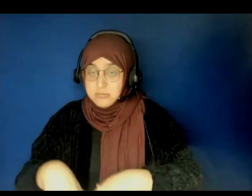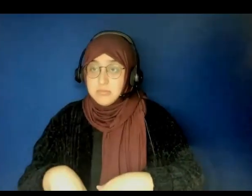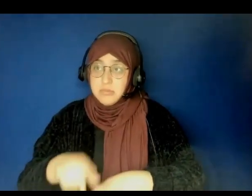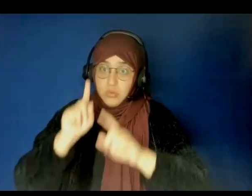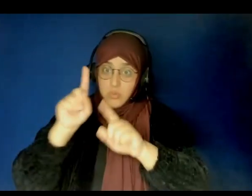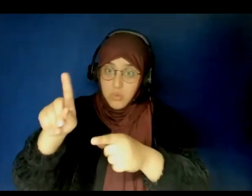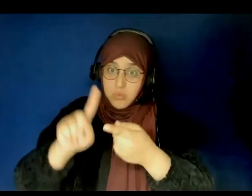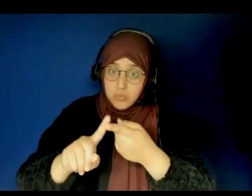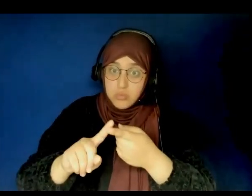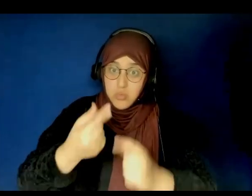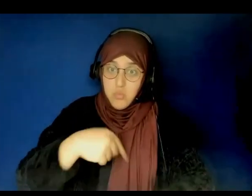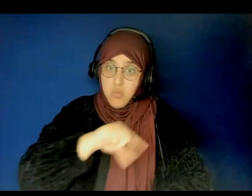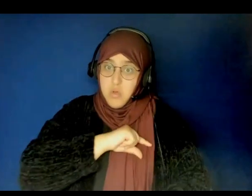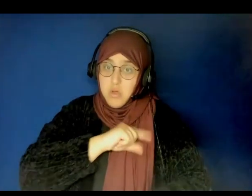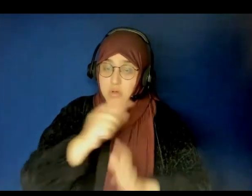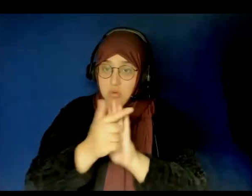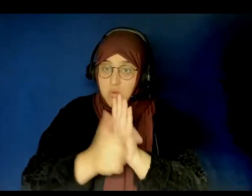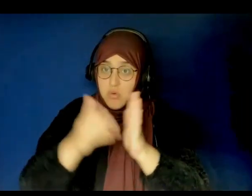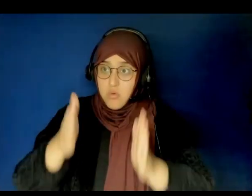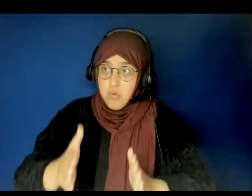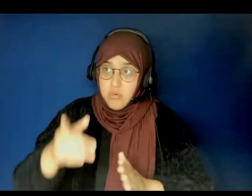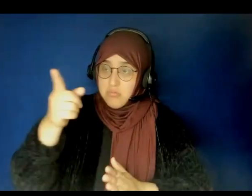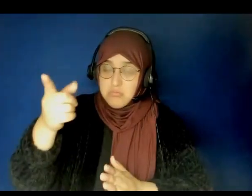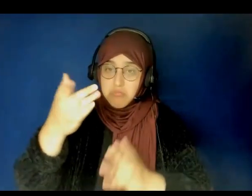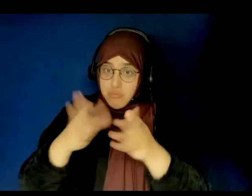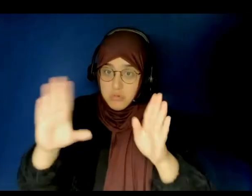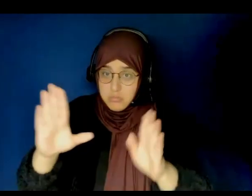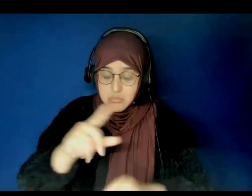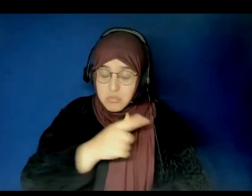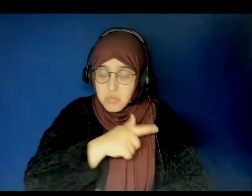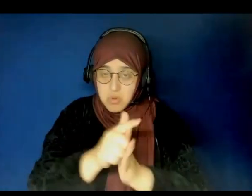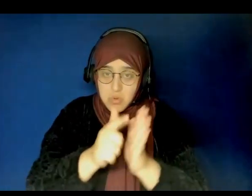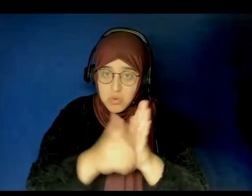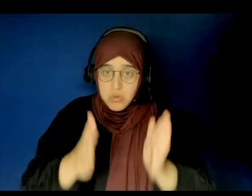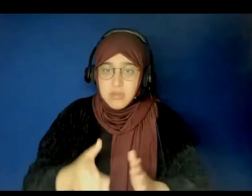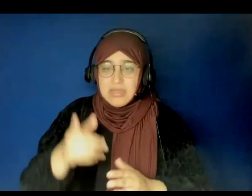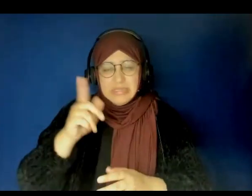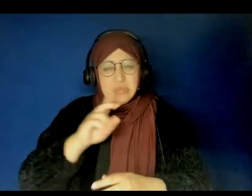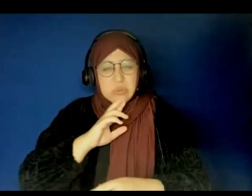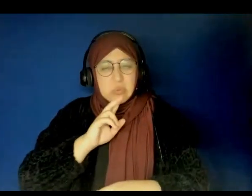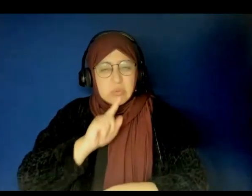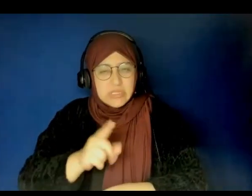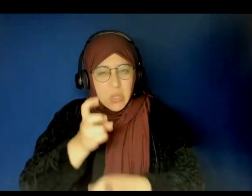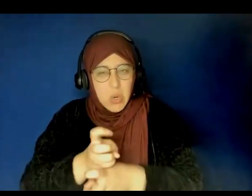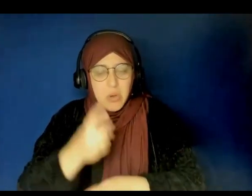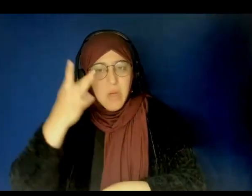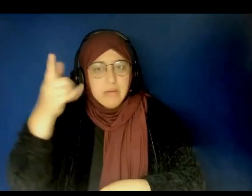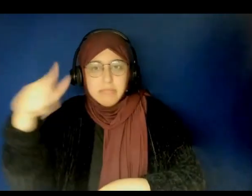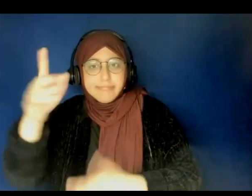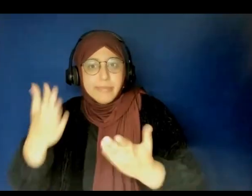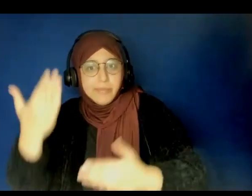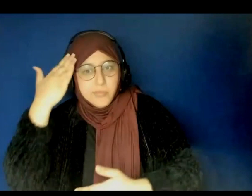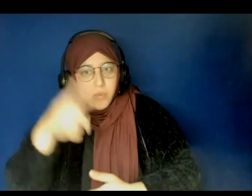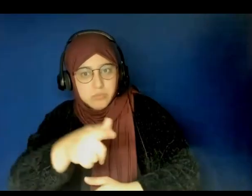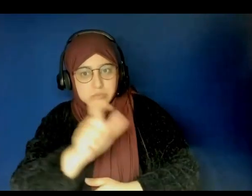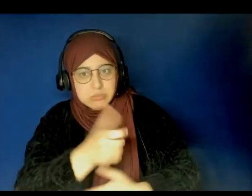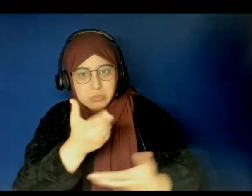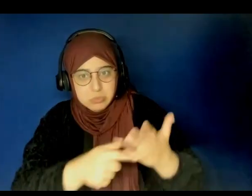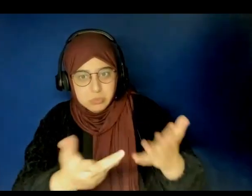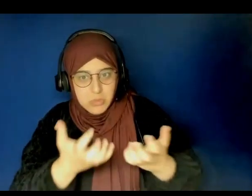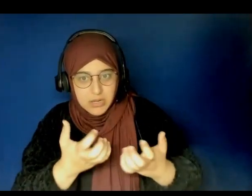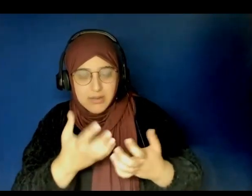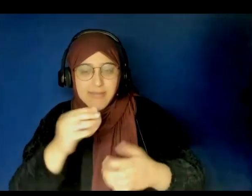they might not know what you as a Muslim want, and they might not be able to express that properly in legal